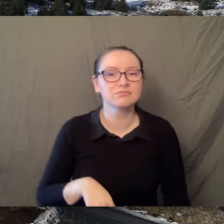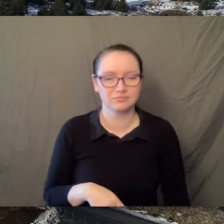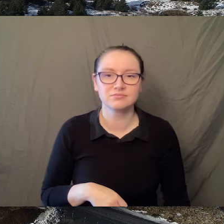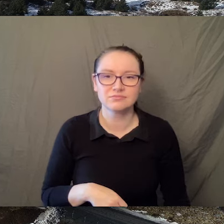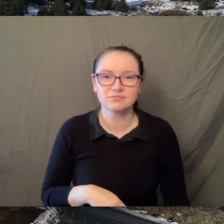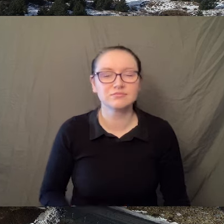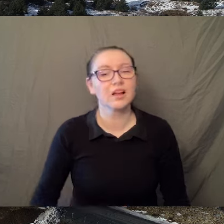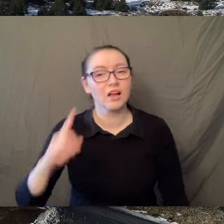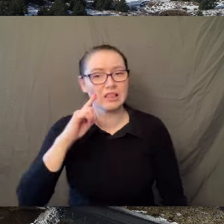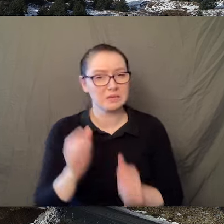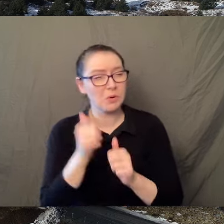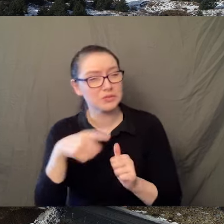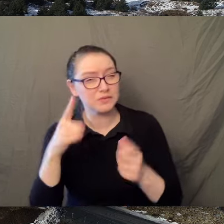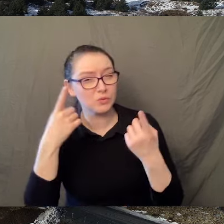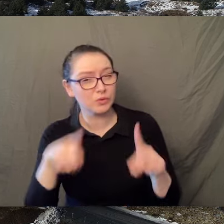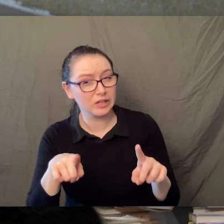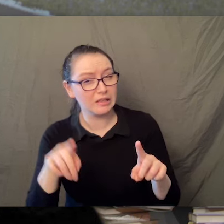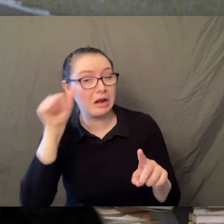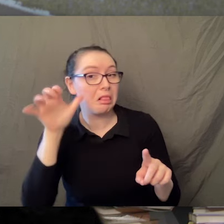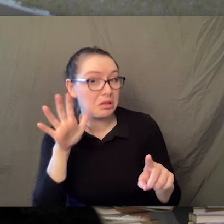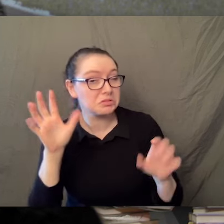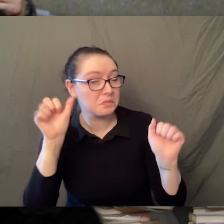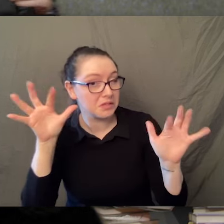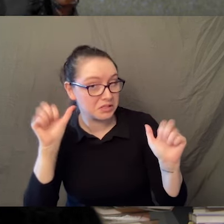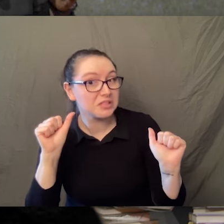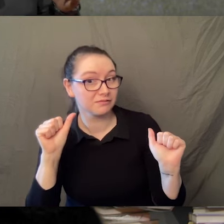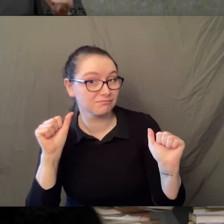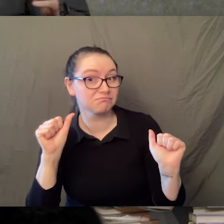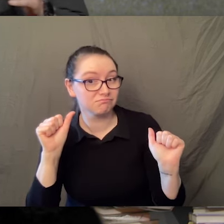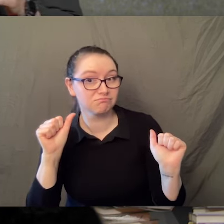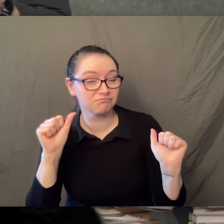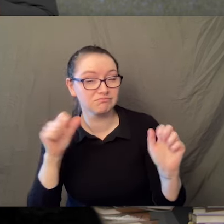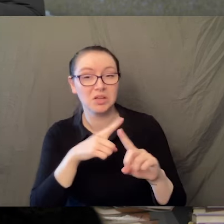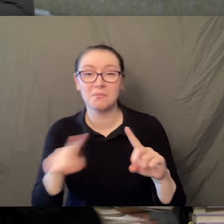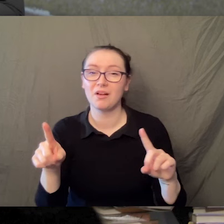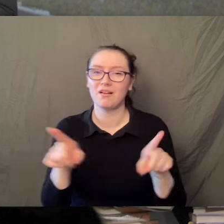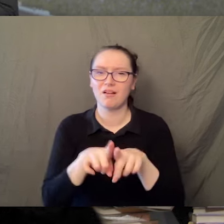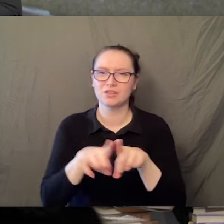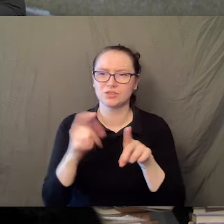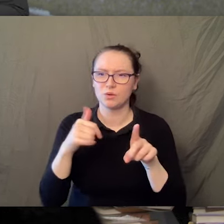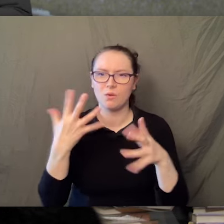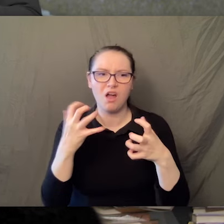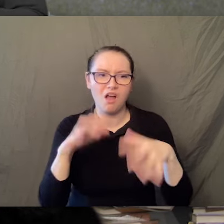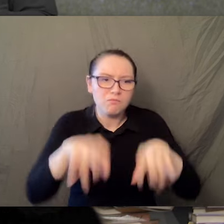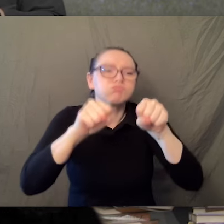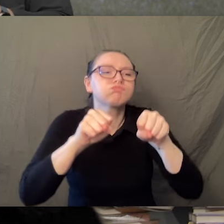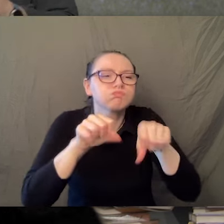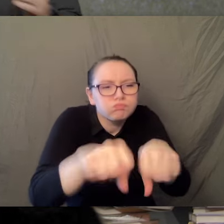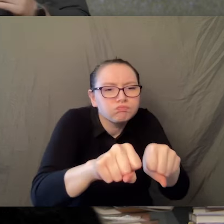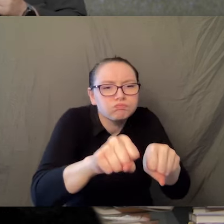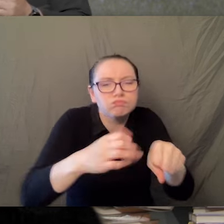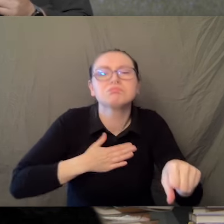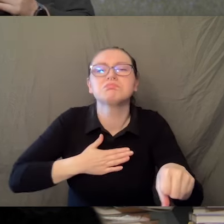to expand what is seen as possible. I think most of us agree that Alaska is an amazing place, but it's also one that we all seem